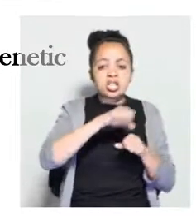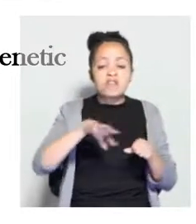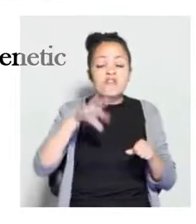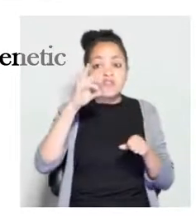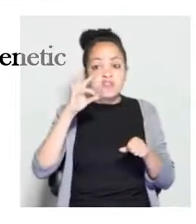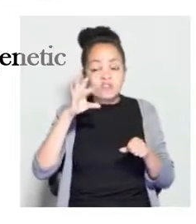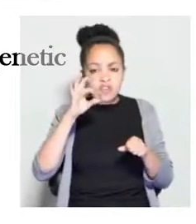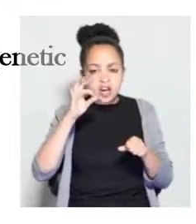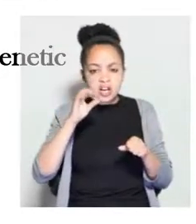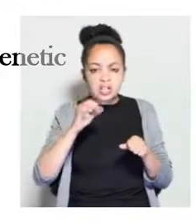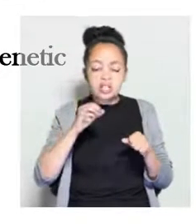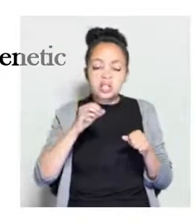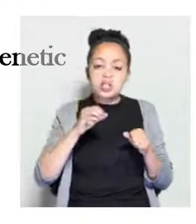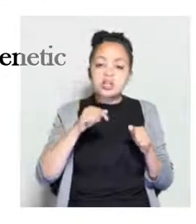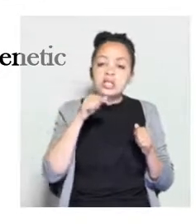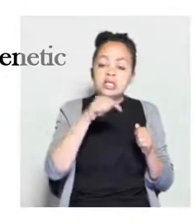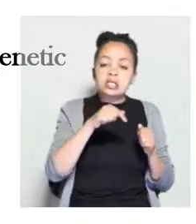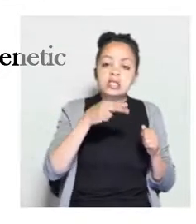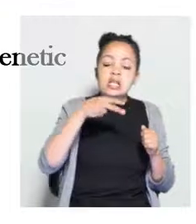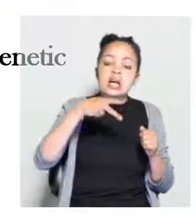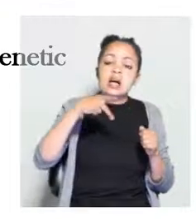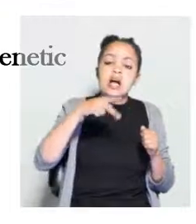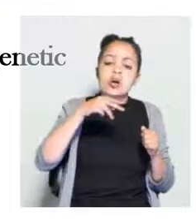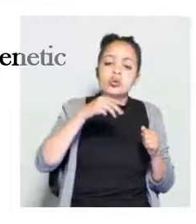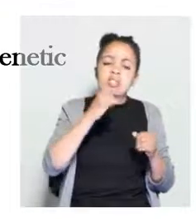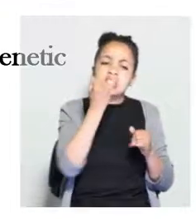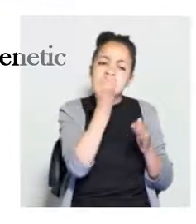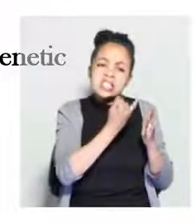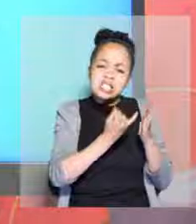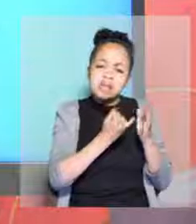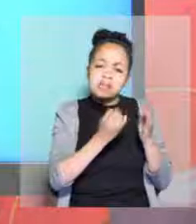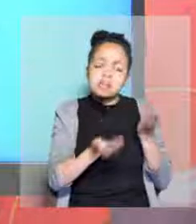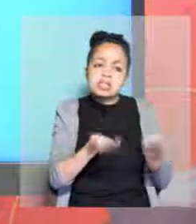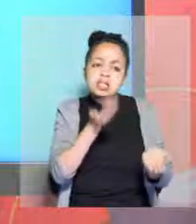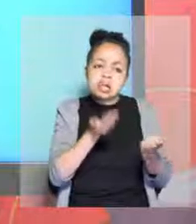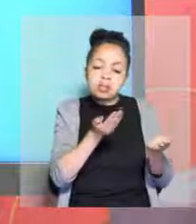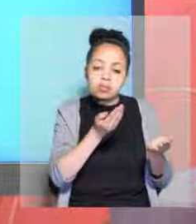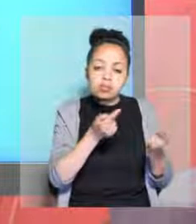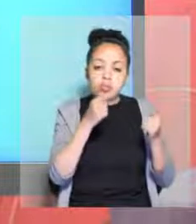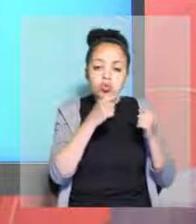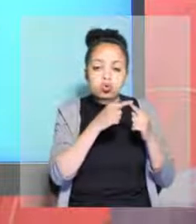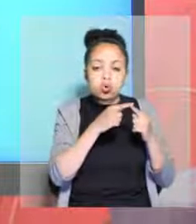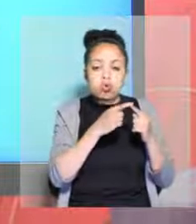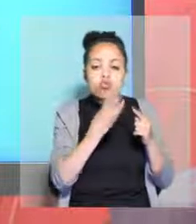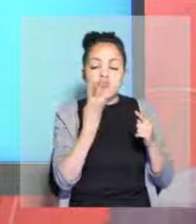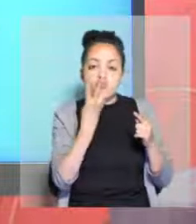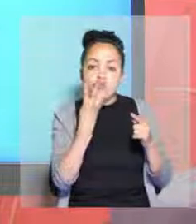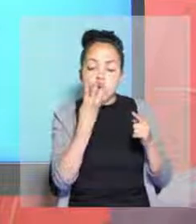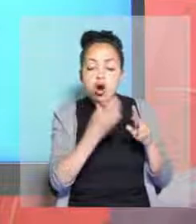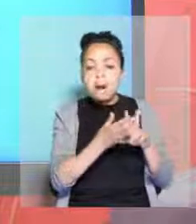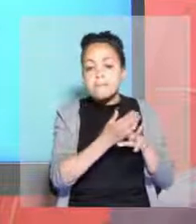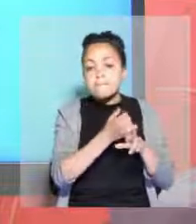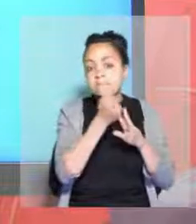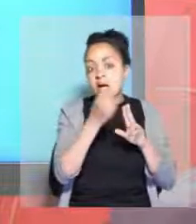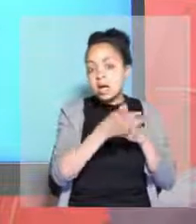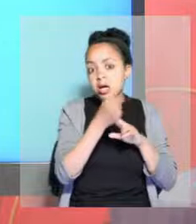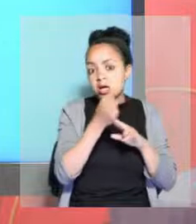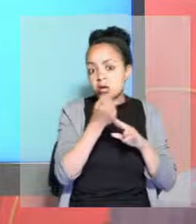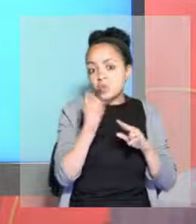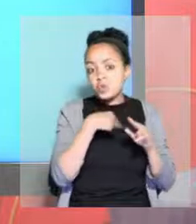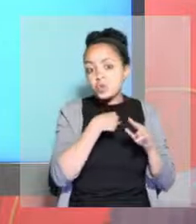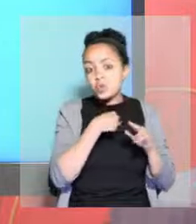accordingly karyotyping here the shape size into 4 pair, which